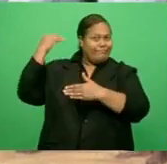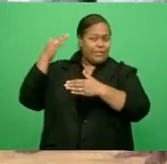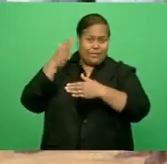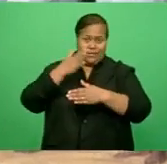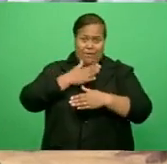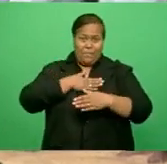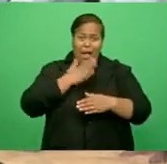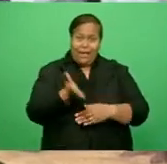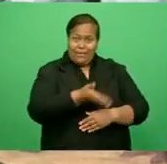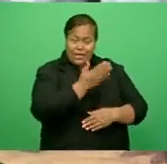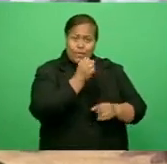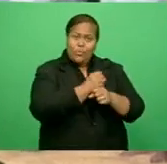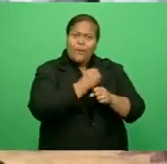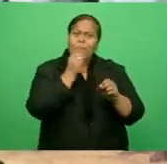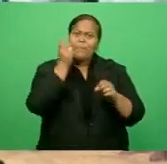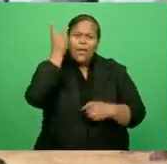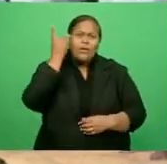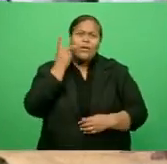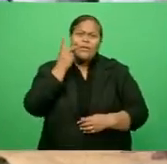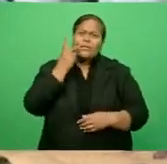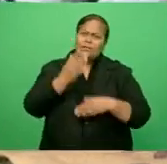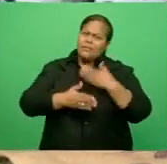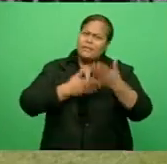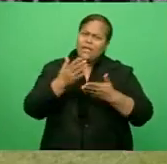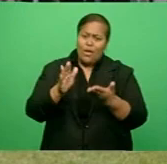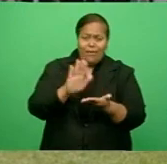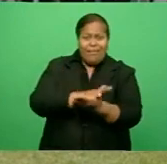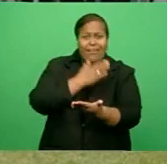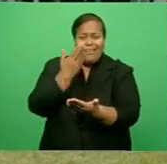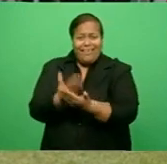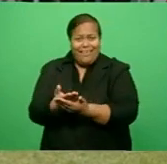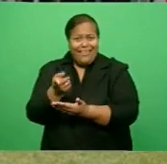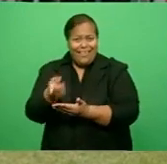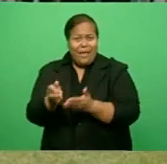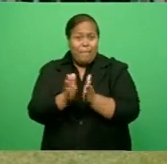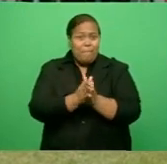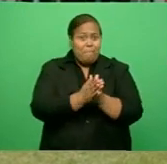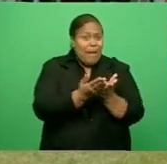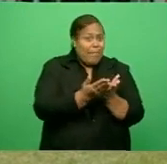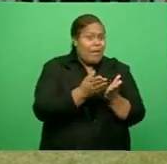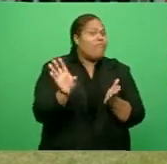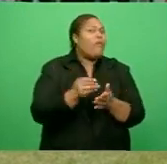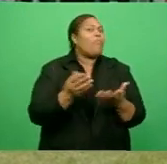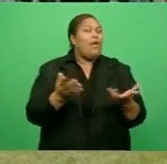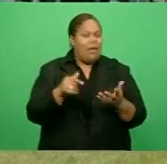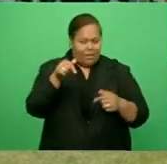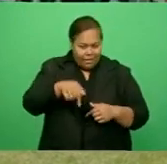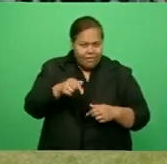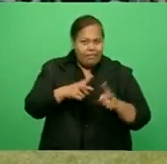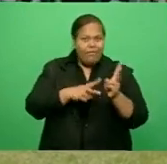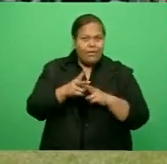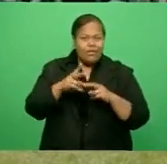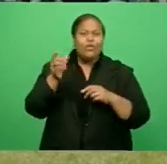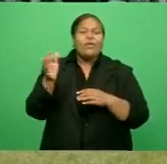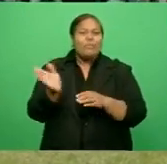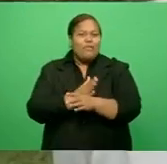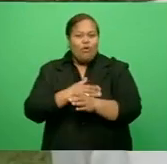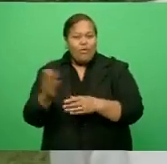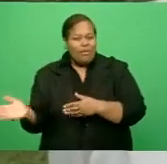the translation of Bible scripts from English to Itauke initially started here before proceeding to Viwa Island.